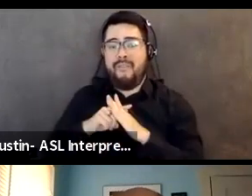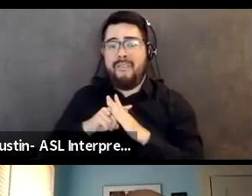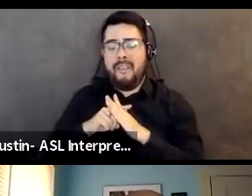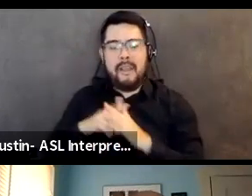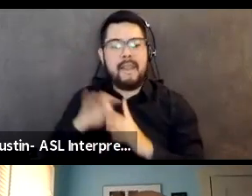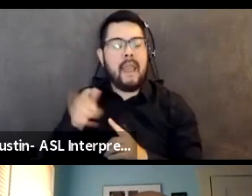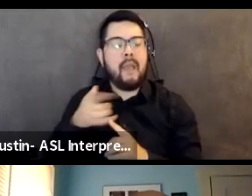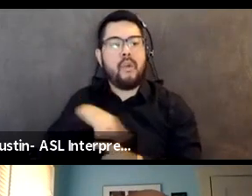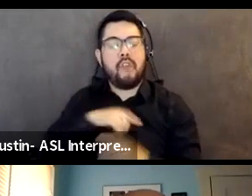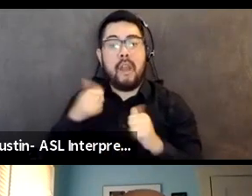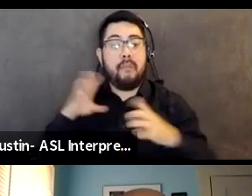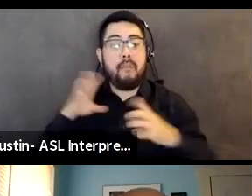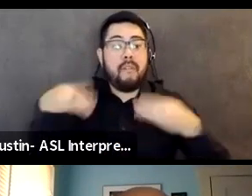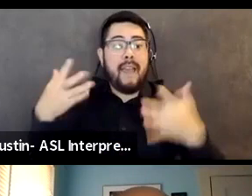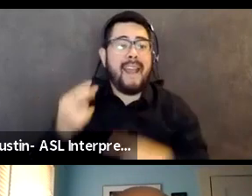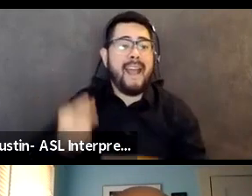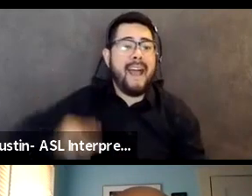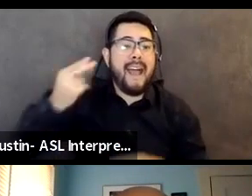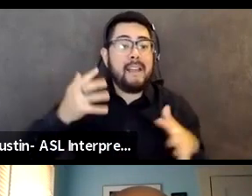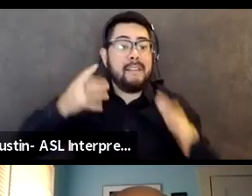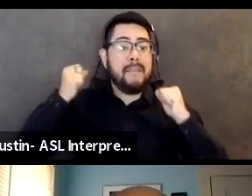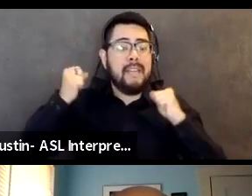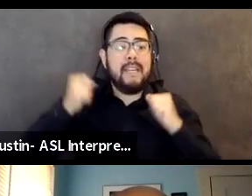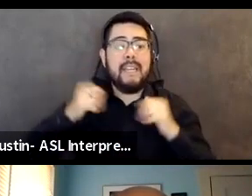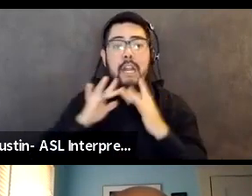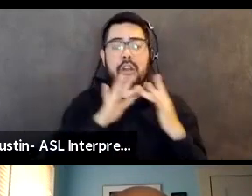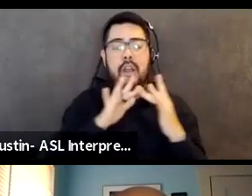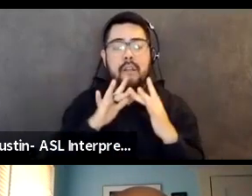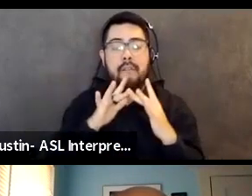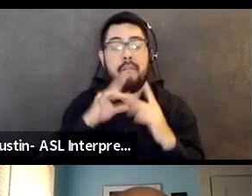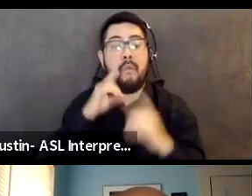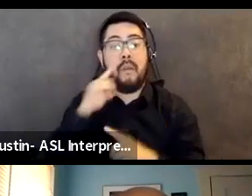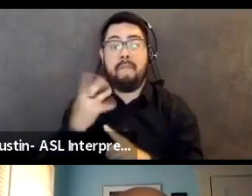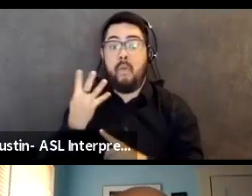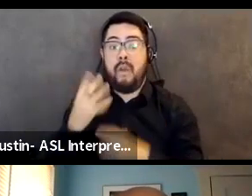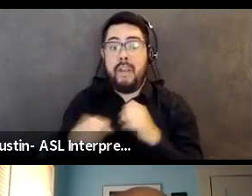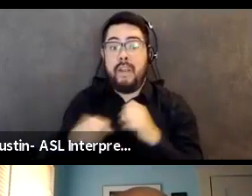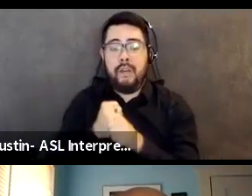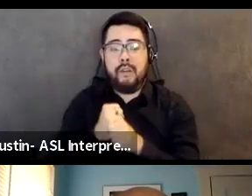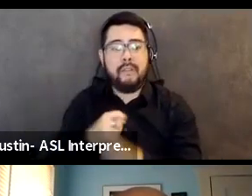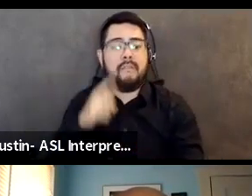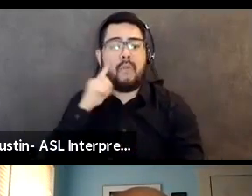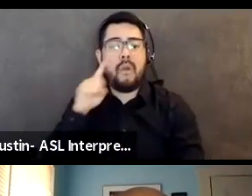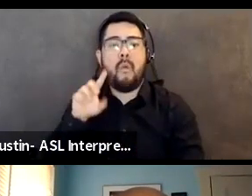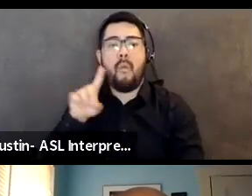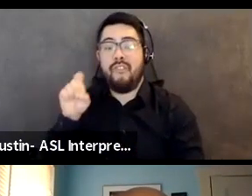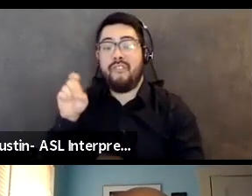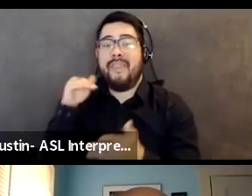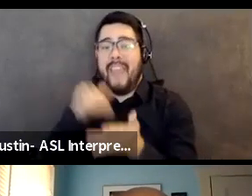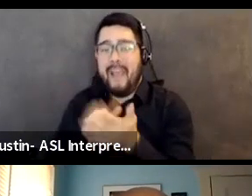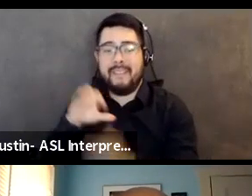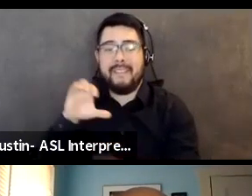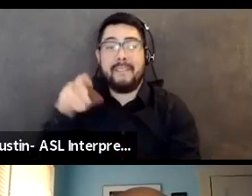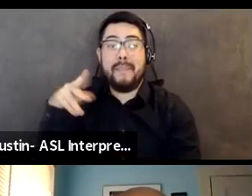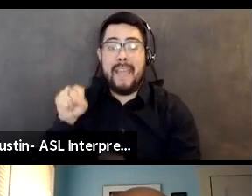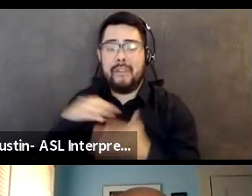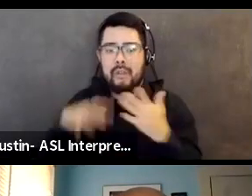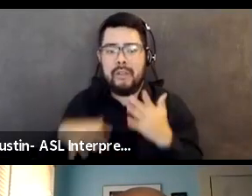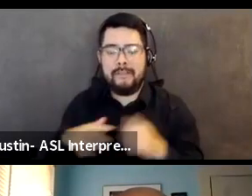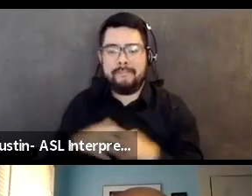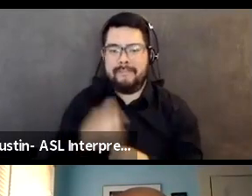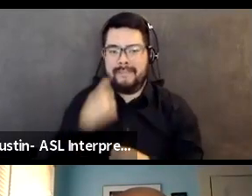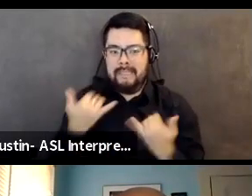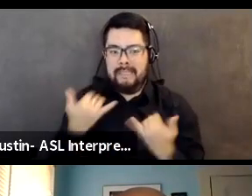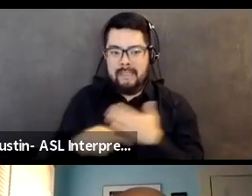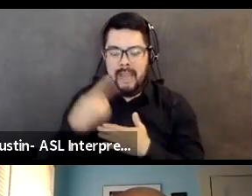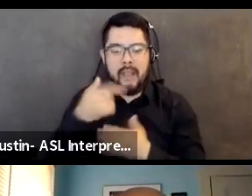provide high-speed broadband internet for four years to a hundred thousand cps students today we've had about eighteen thousand